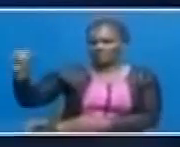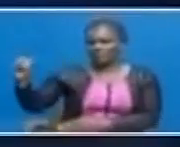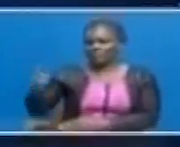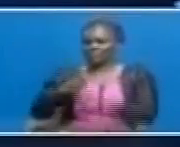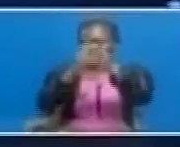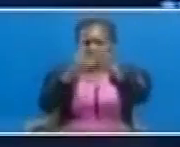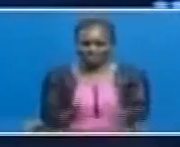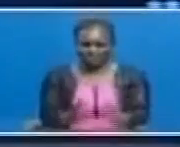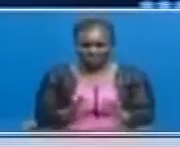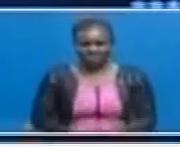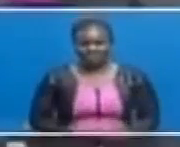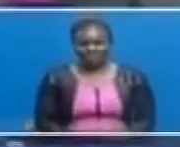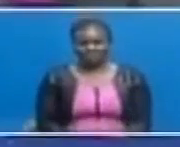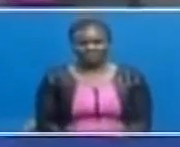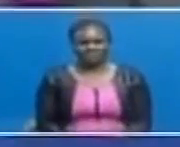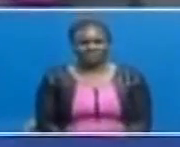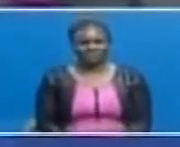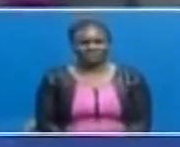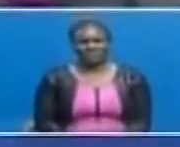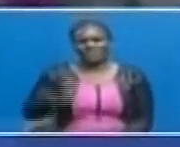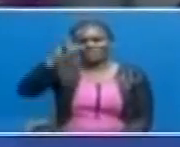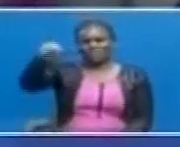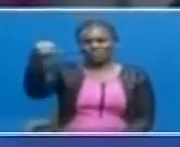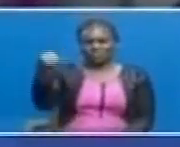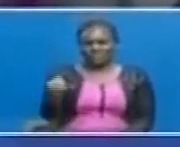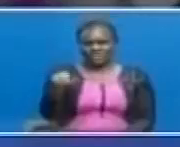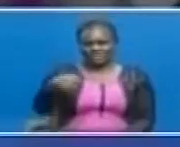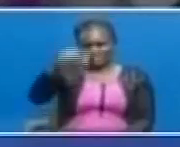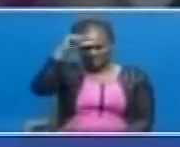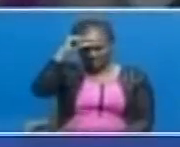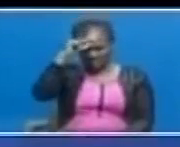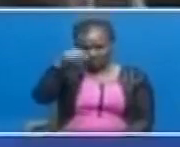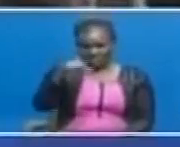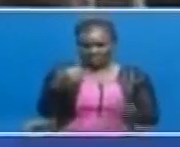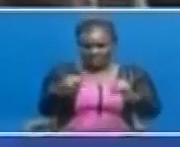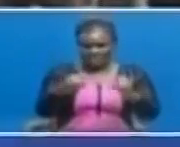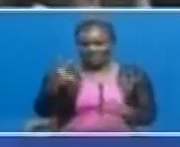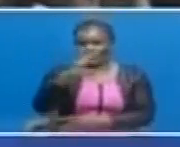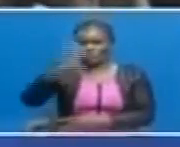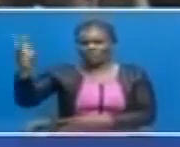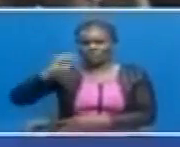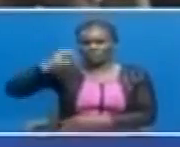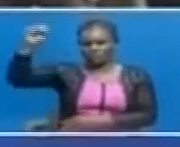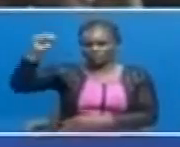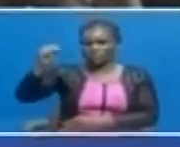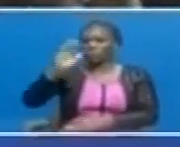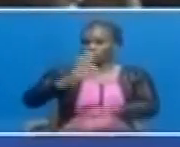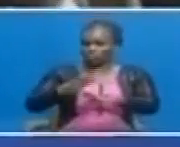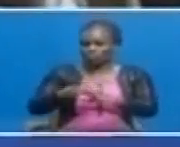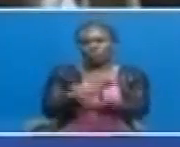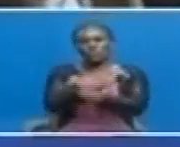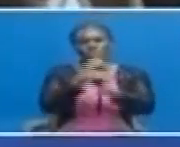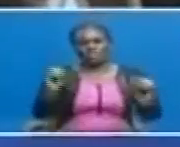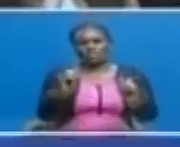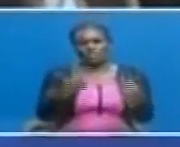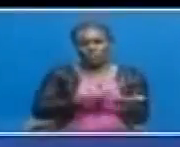The Jubilee administration is finding the taste of Western Kenyan politics not quite sugary, just a few weeks after making inroads in the region to sweeten things